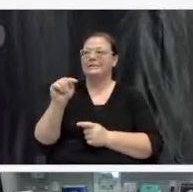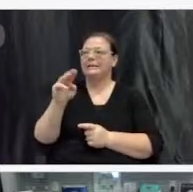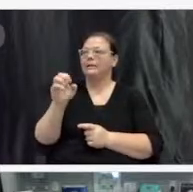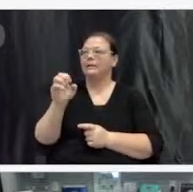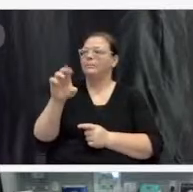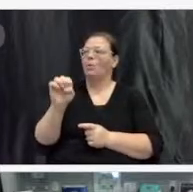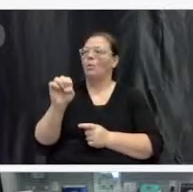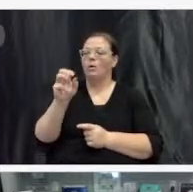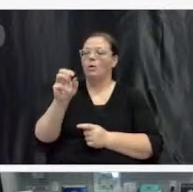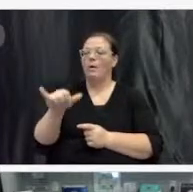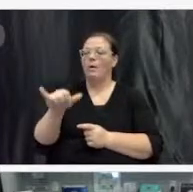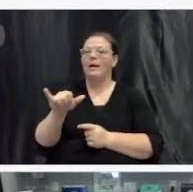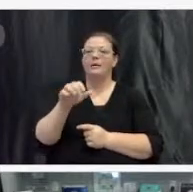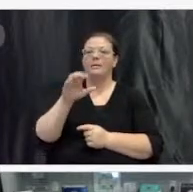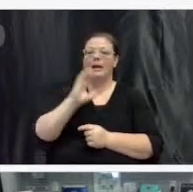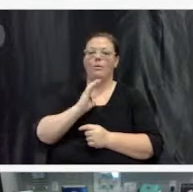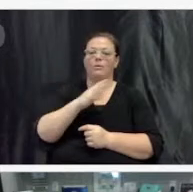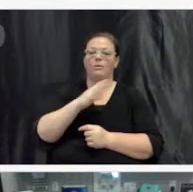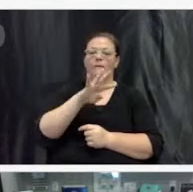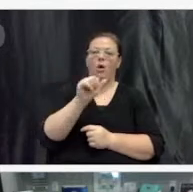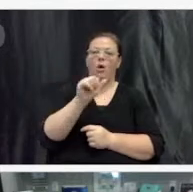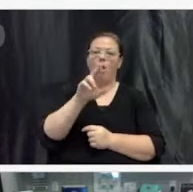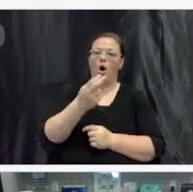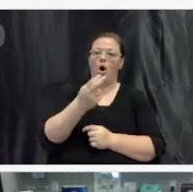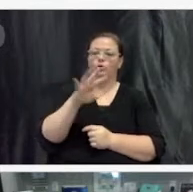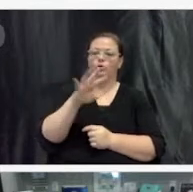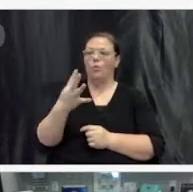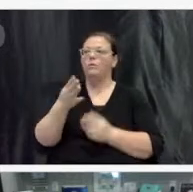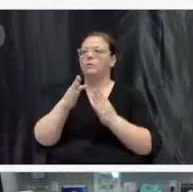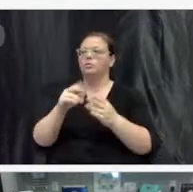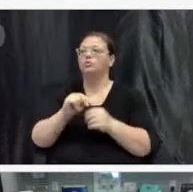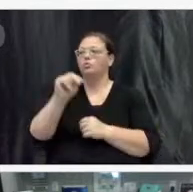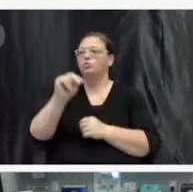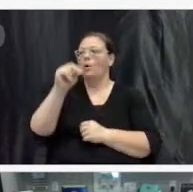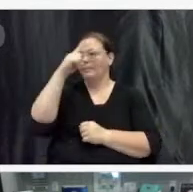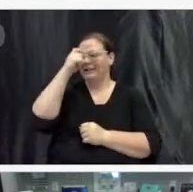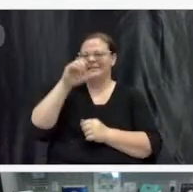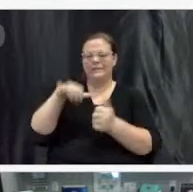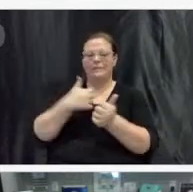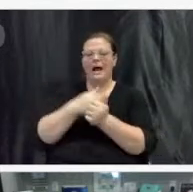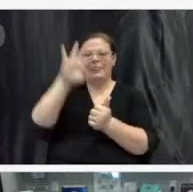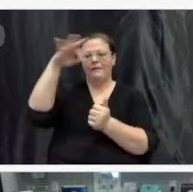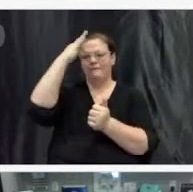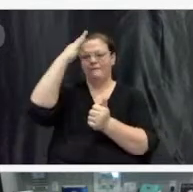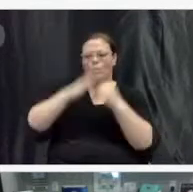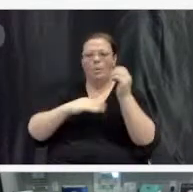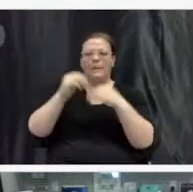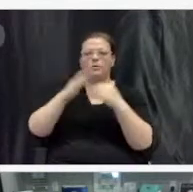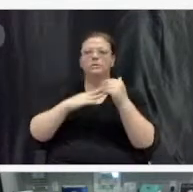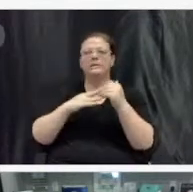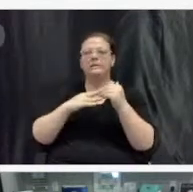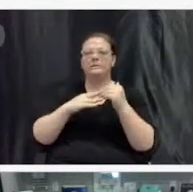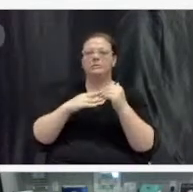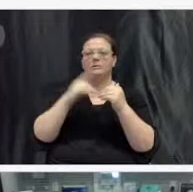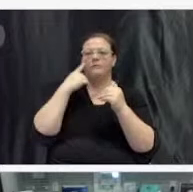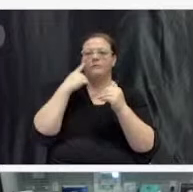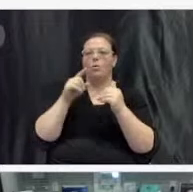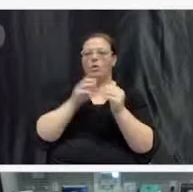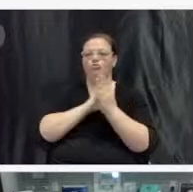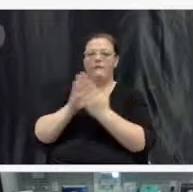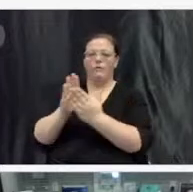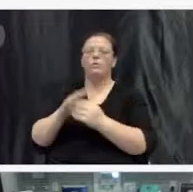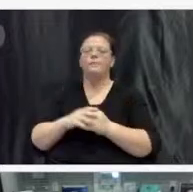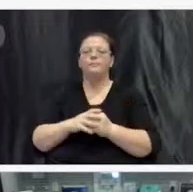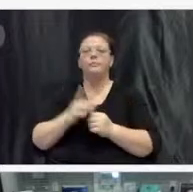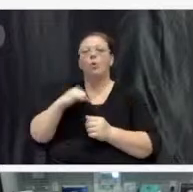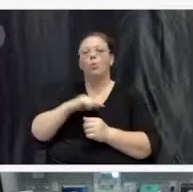will be Arch Street, 4th Street North. So essentially behind the federal buildings, north to the river. We